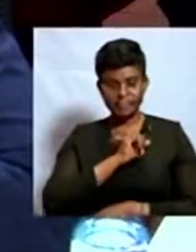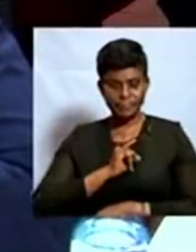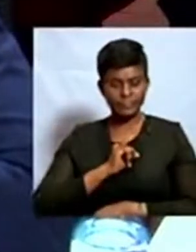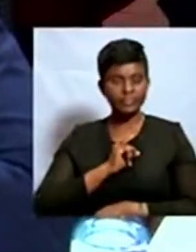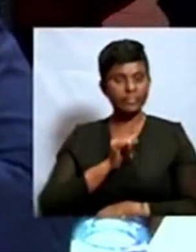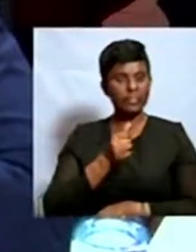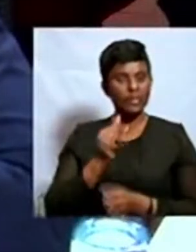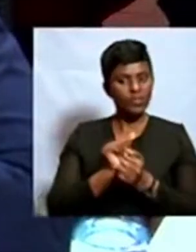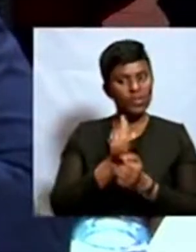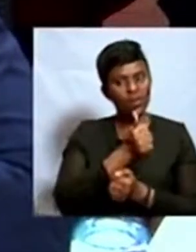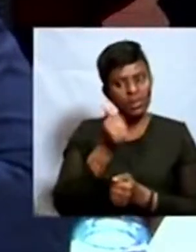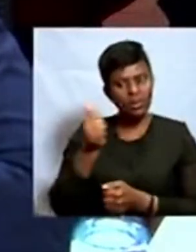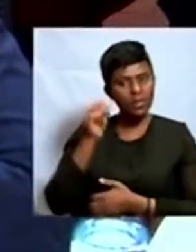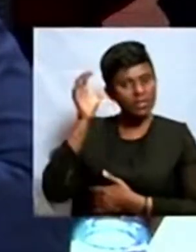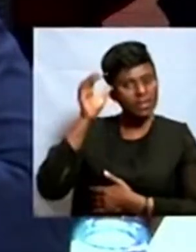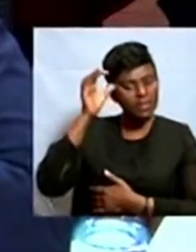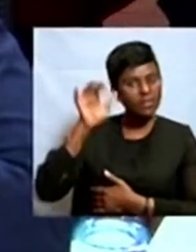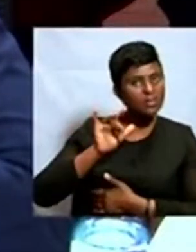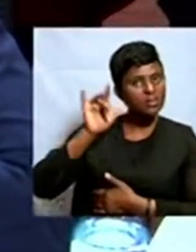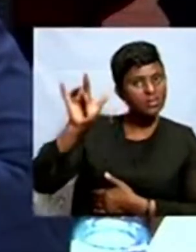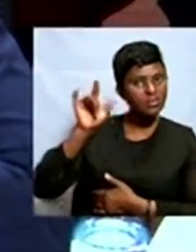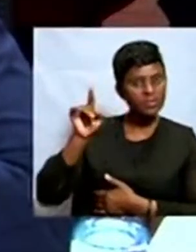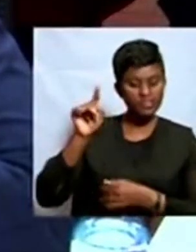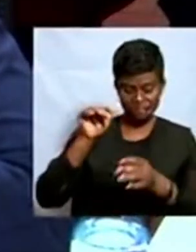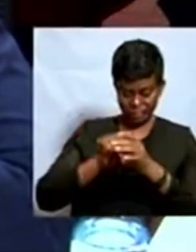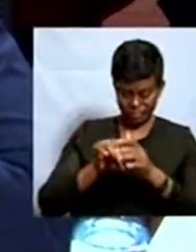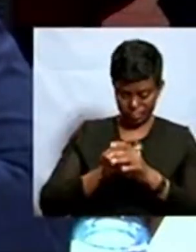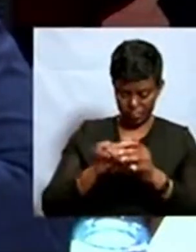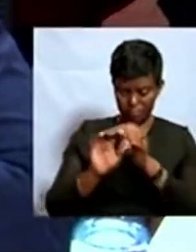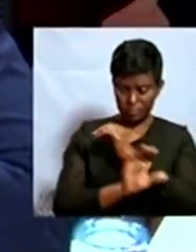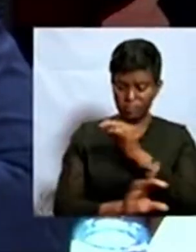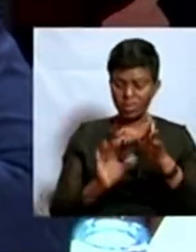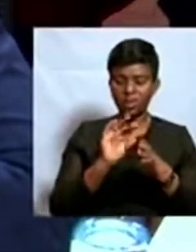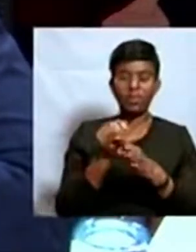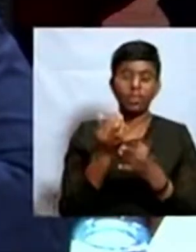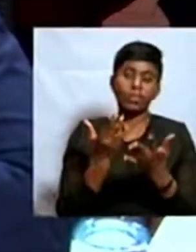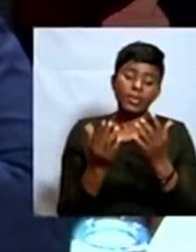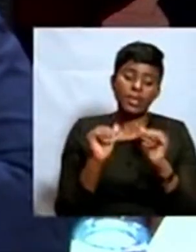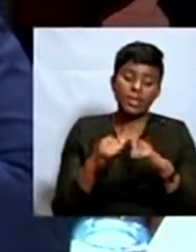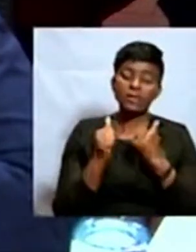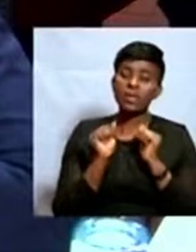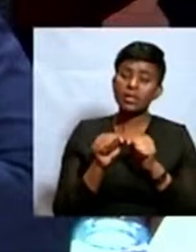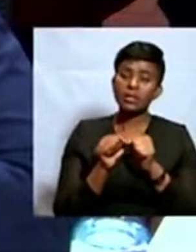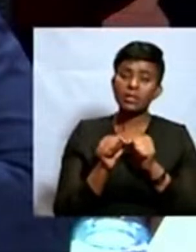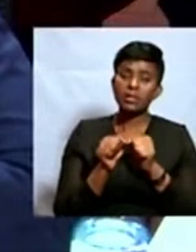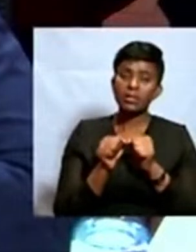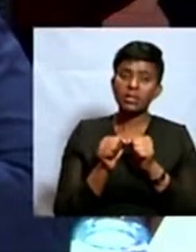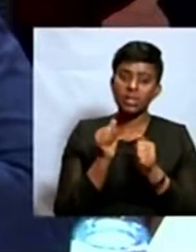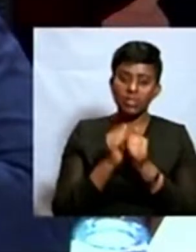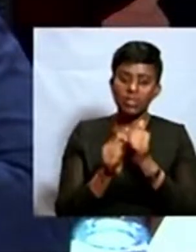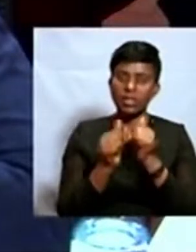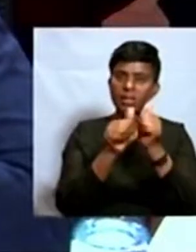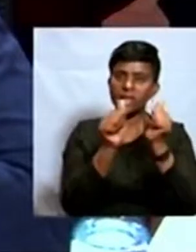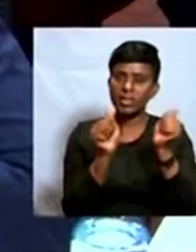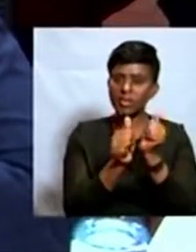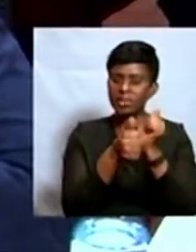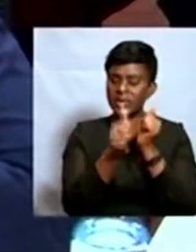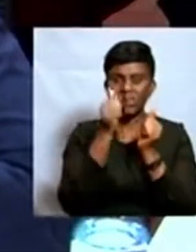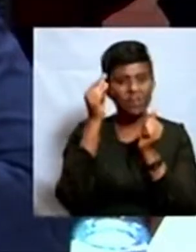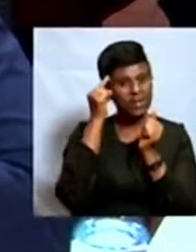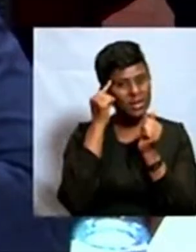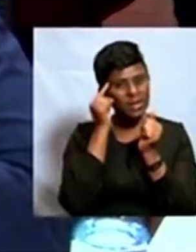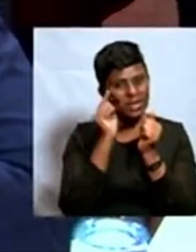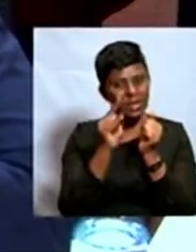civil aviation industry in our neighboring countries, or with the best? And which areas do you think we